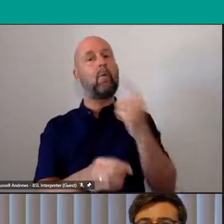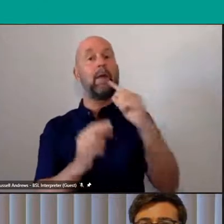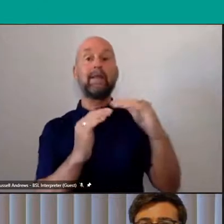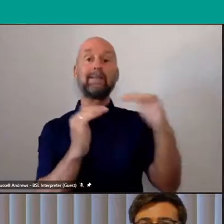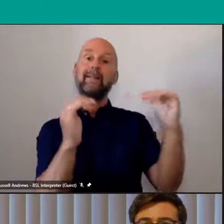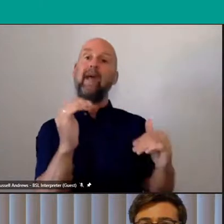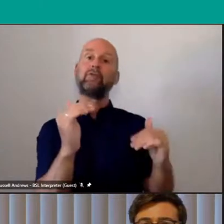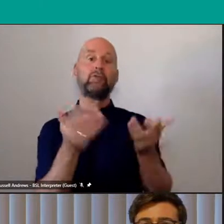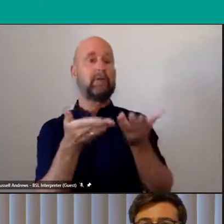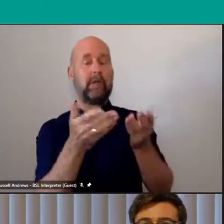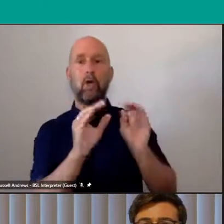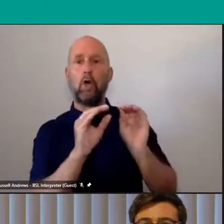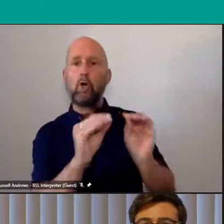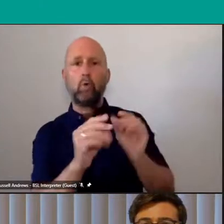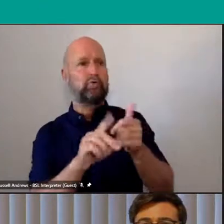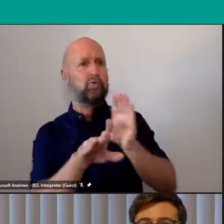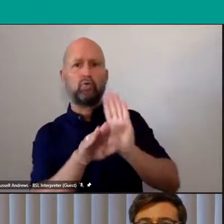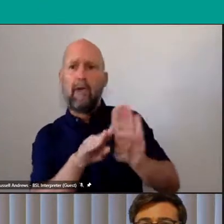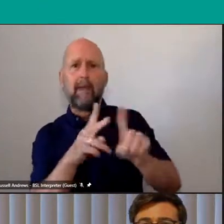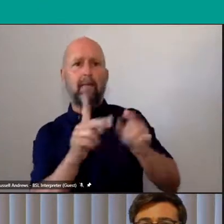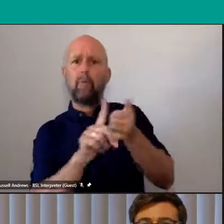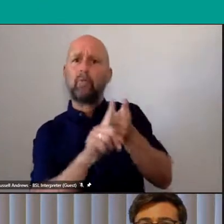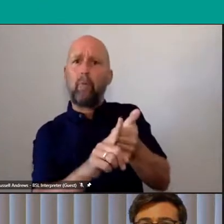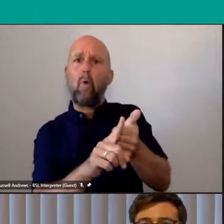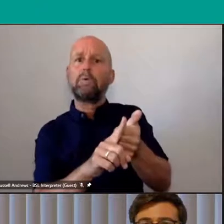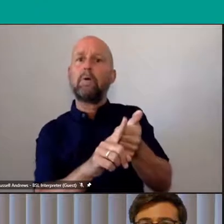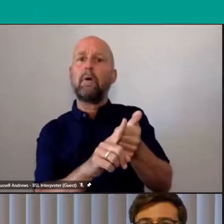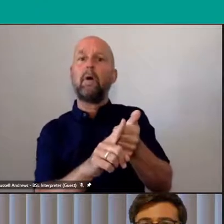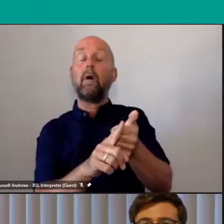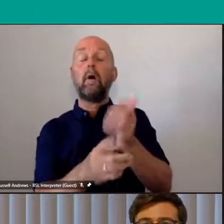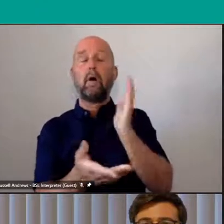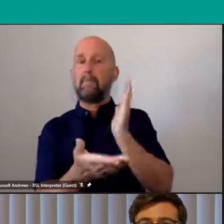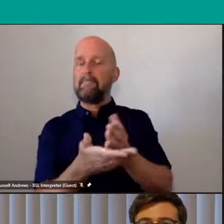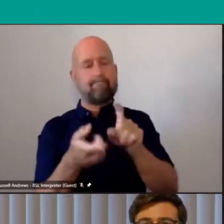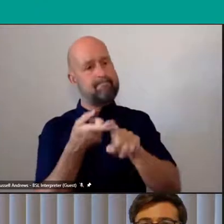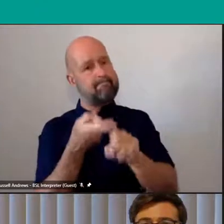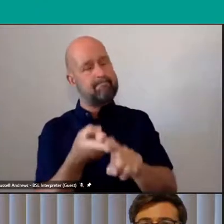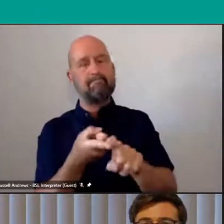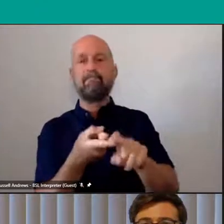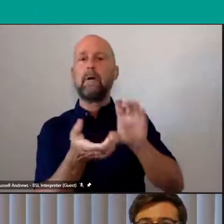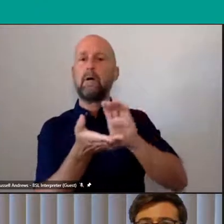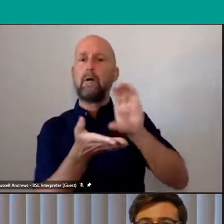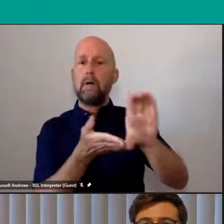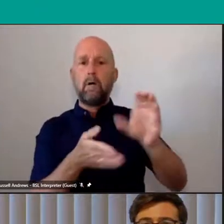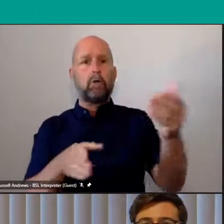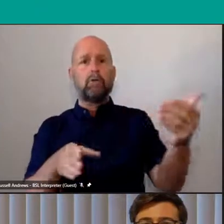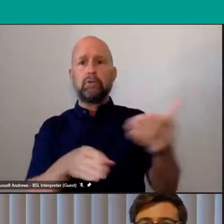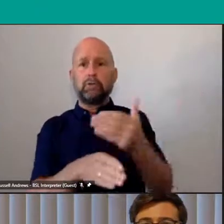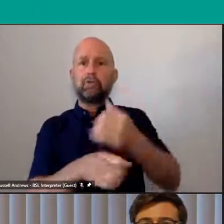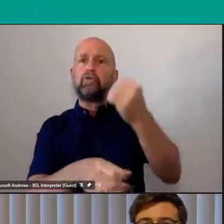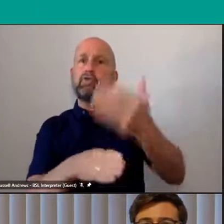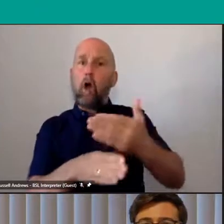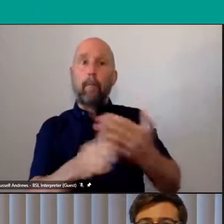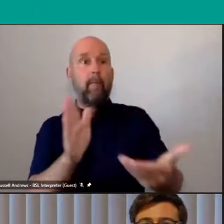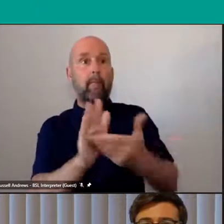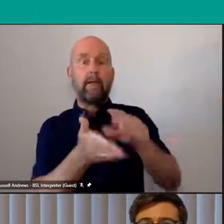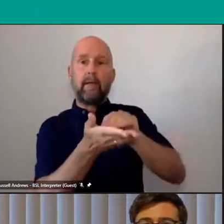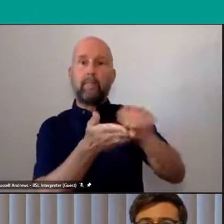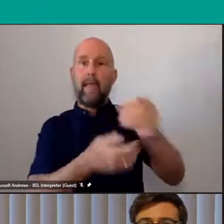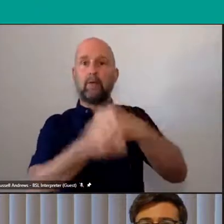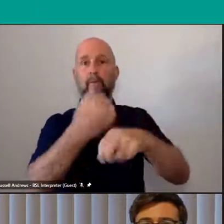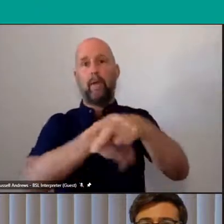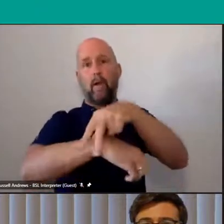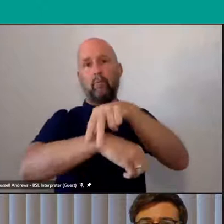with coaching, with training, with support, a job guarantee, a paid apprenticeship in order to get people into the jobs that we're